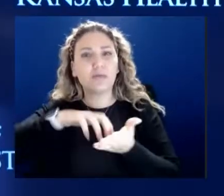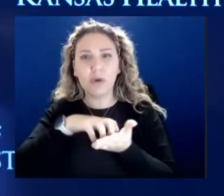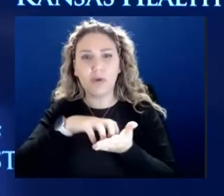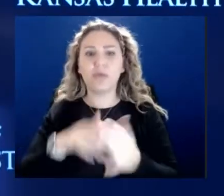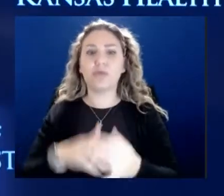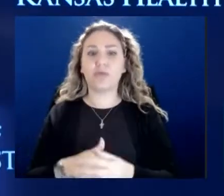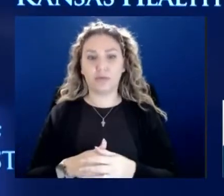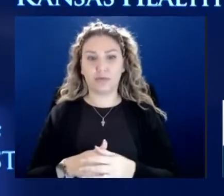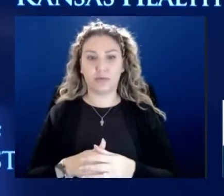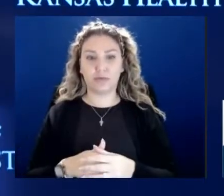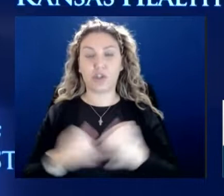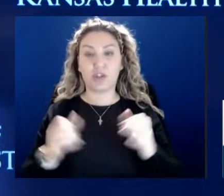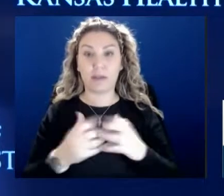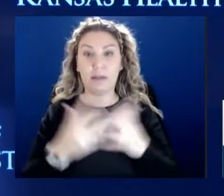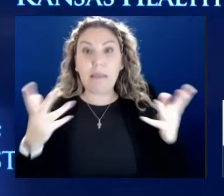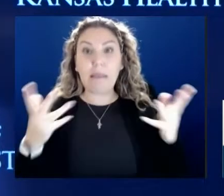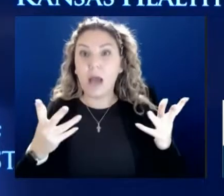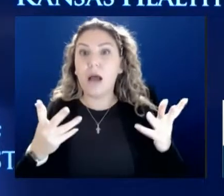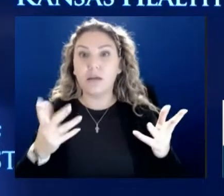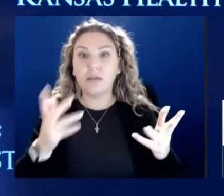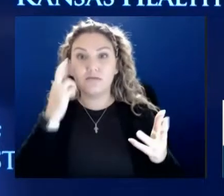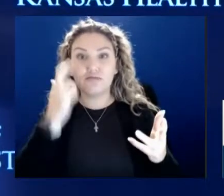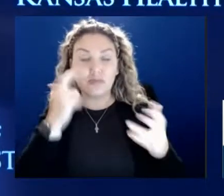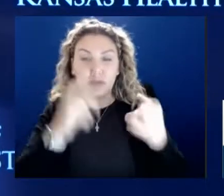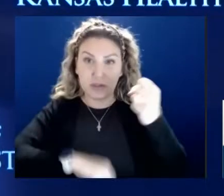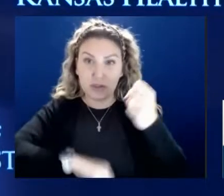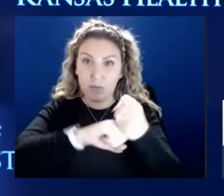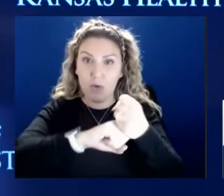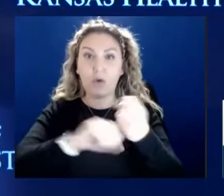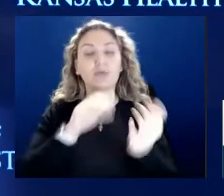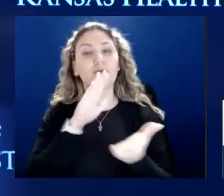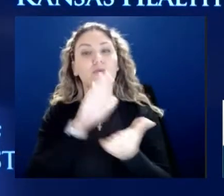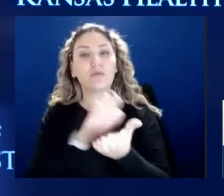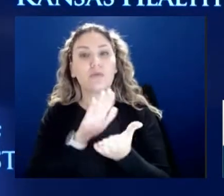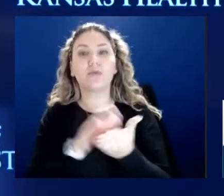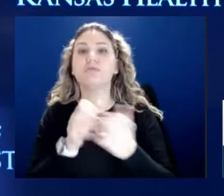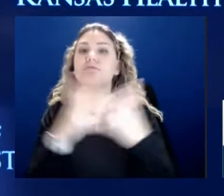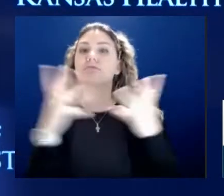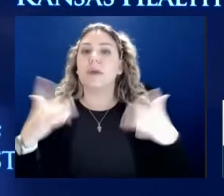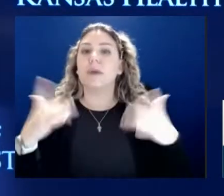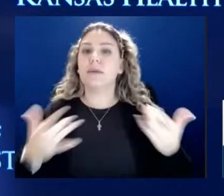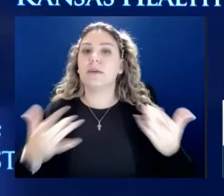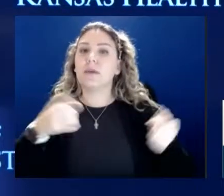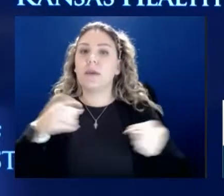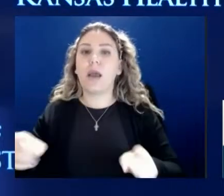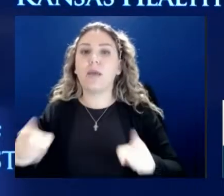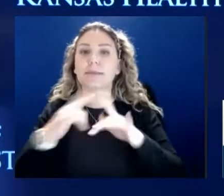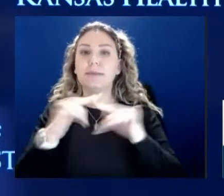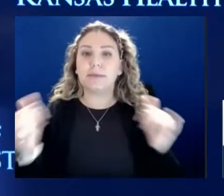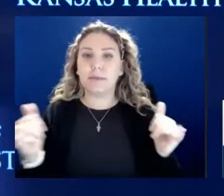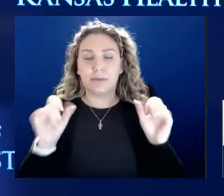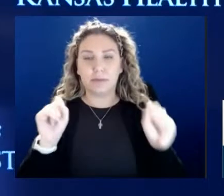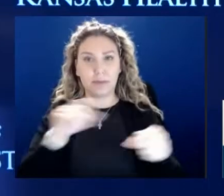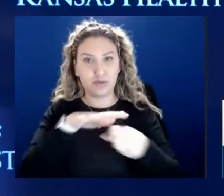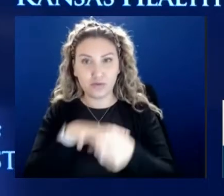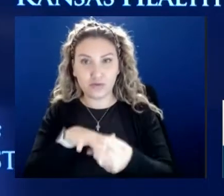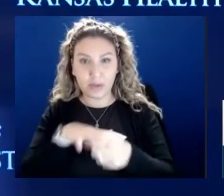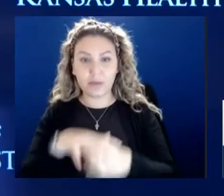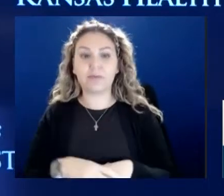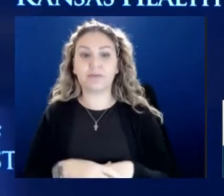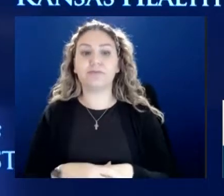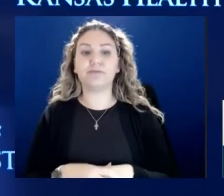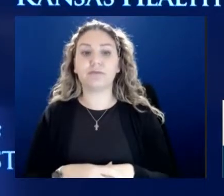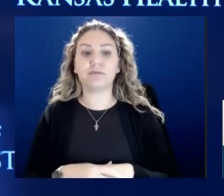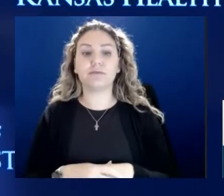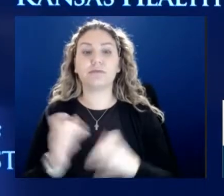that school and the stress from school and having multiple events at once can be a stressor. There are many kids who do have depression,